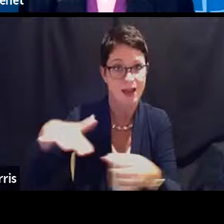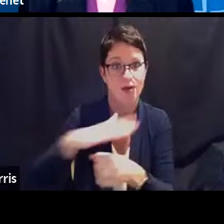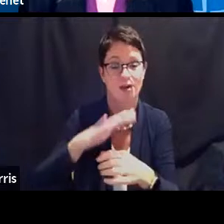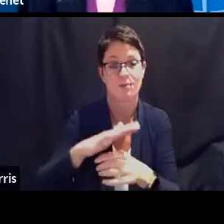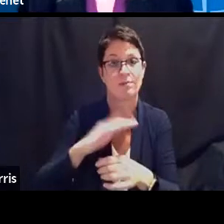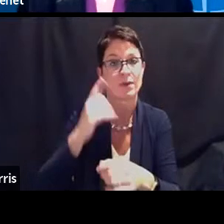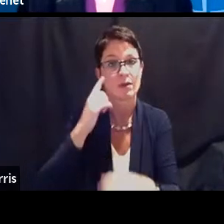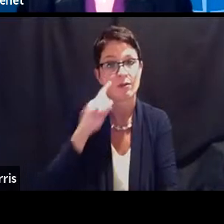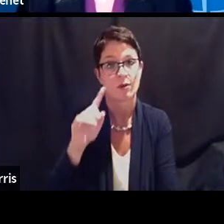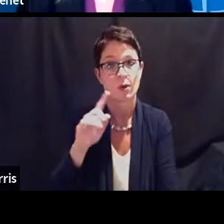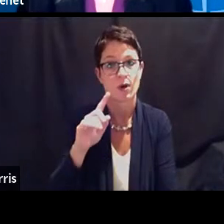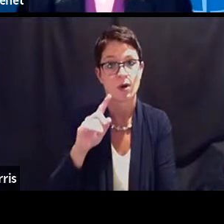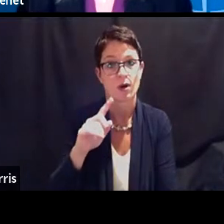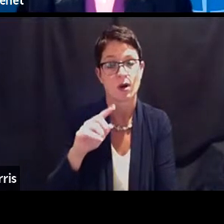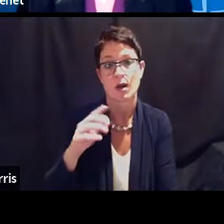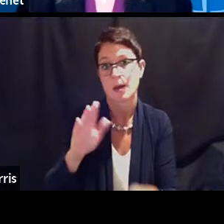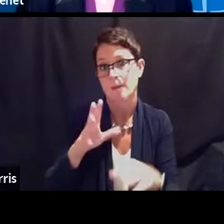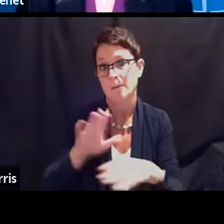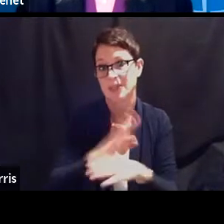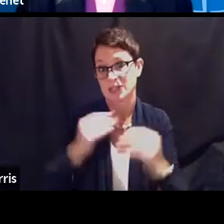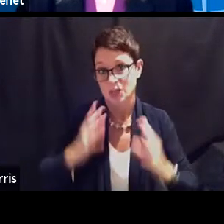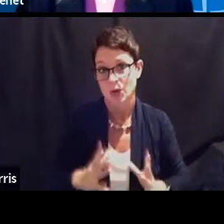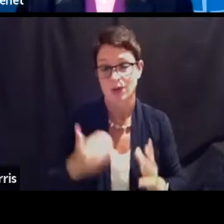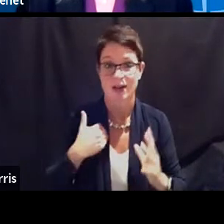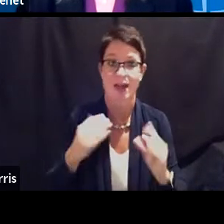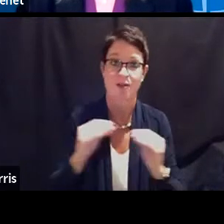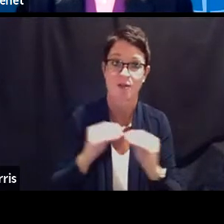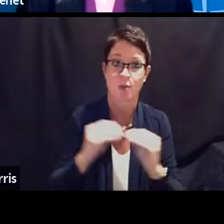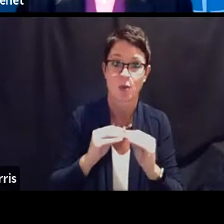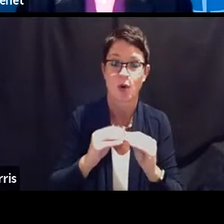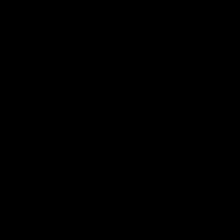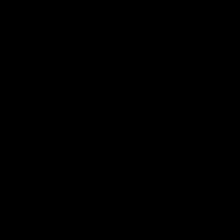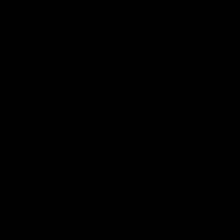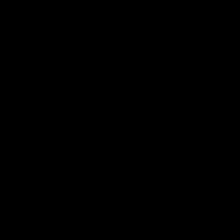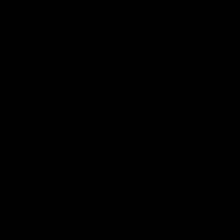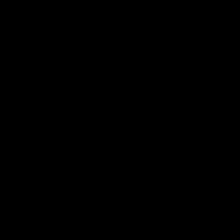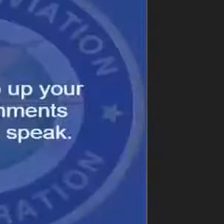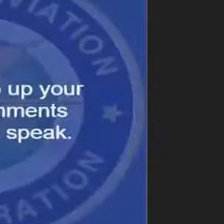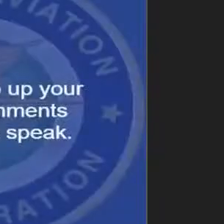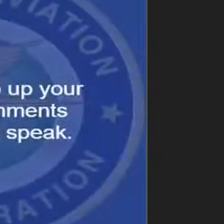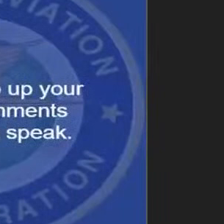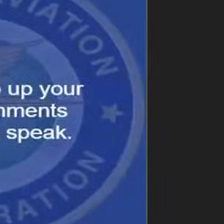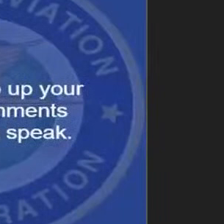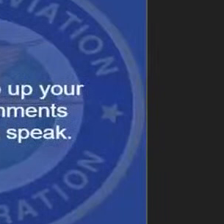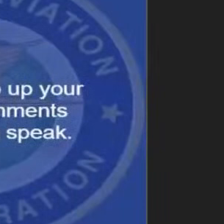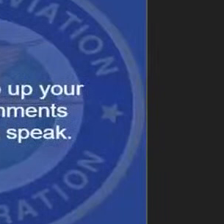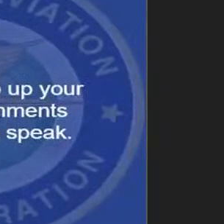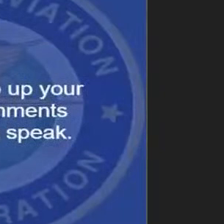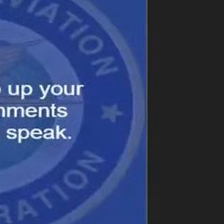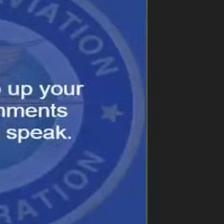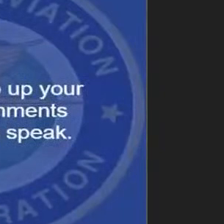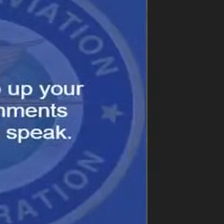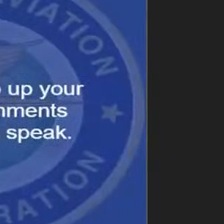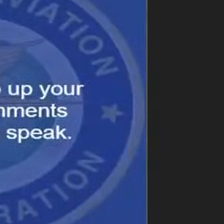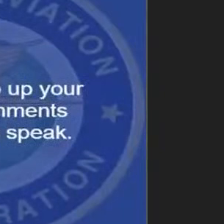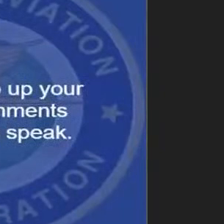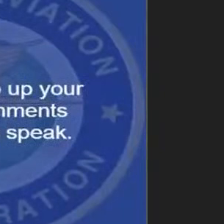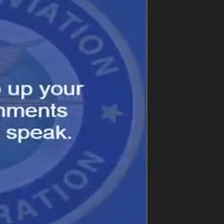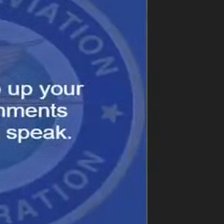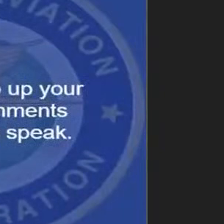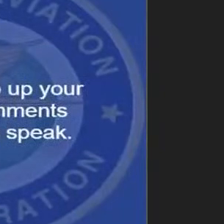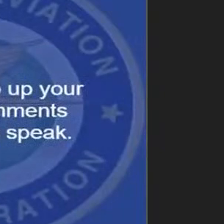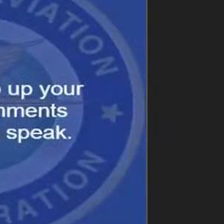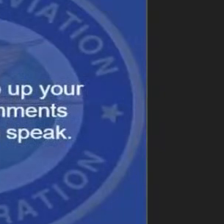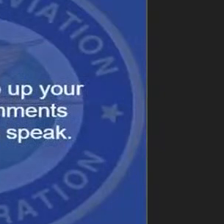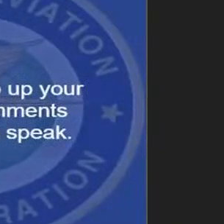local entrepreneurs can maybe have some kind of concession stand, and we can more or less develop the area right there along